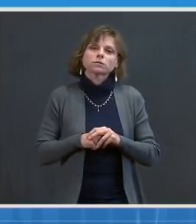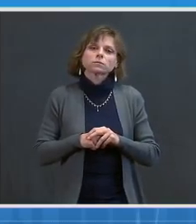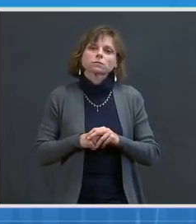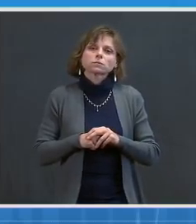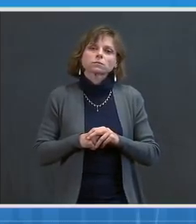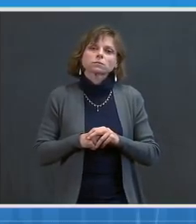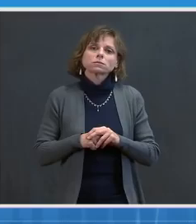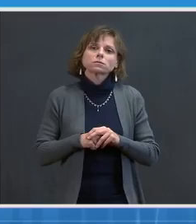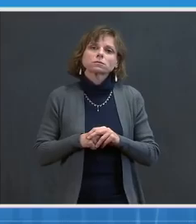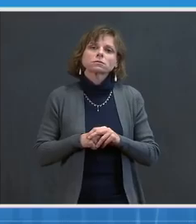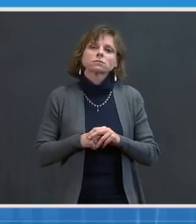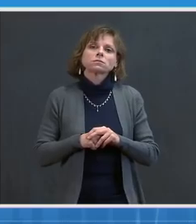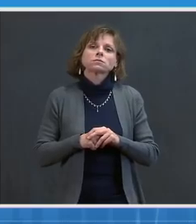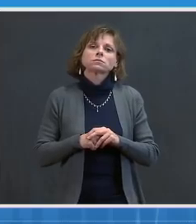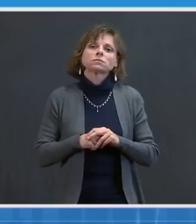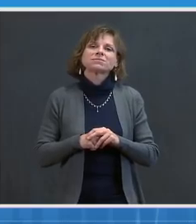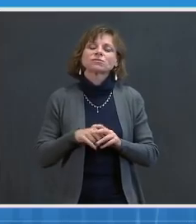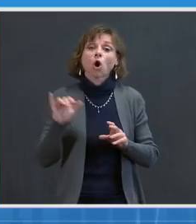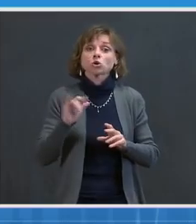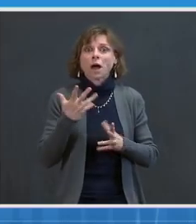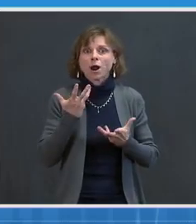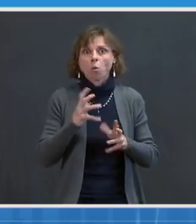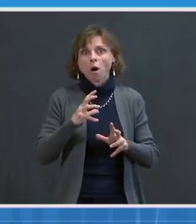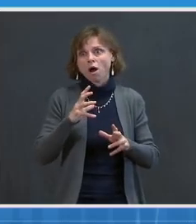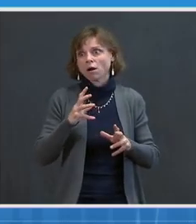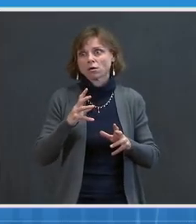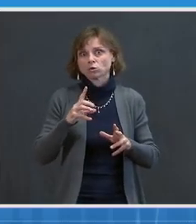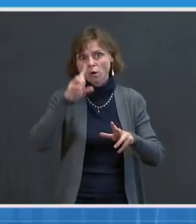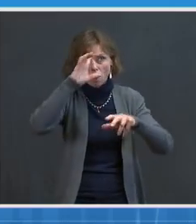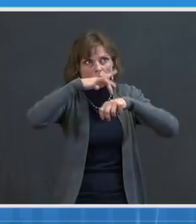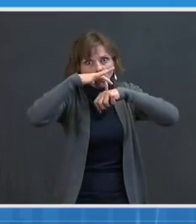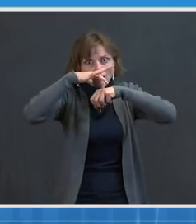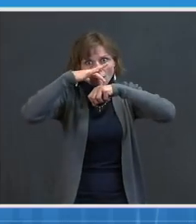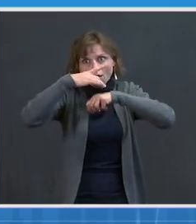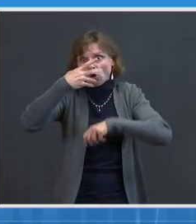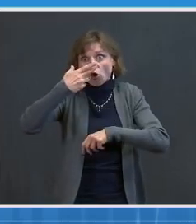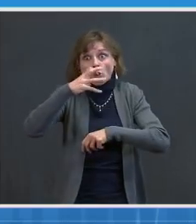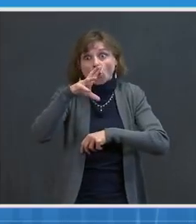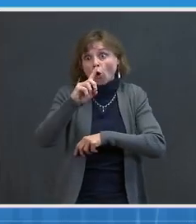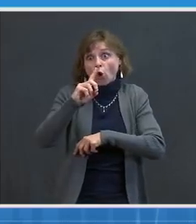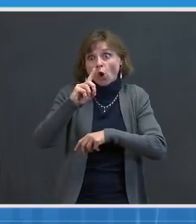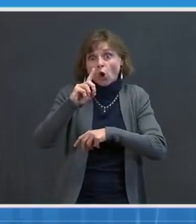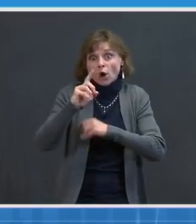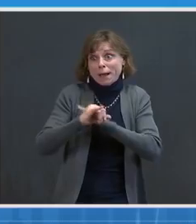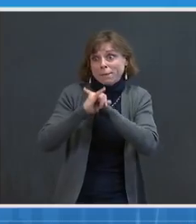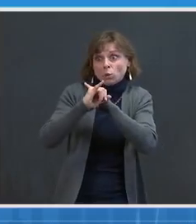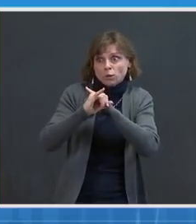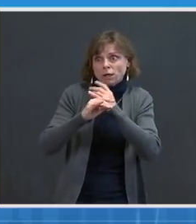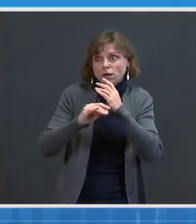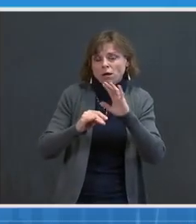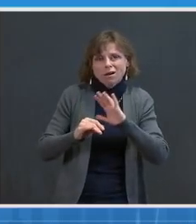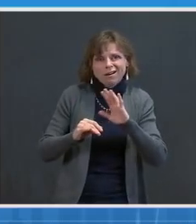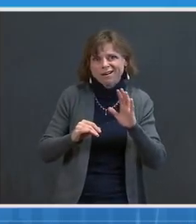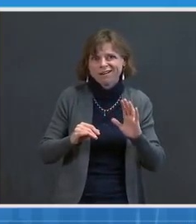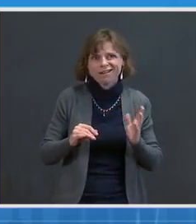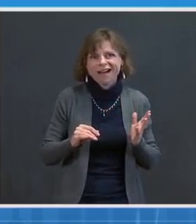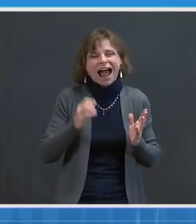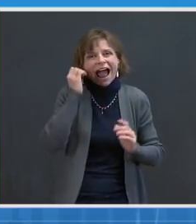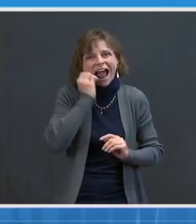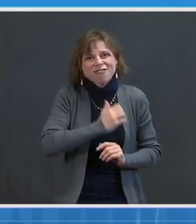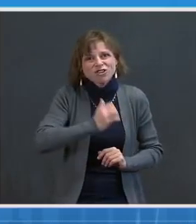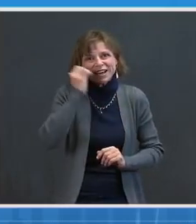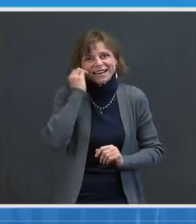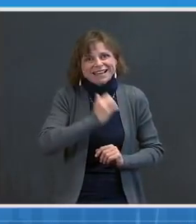on reaching this end game of herd immunity, because every day that you put 2 million to 3